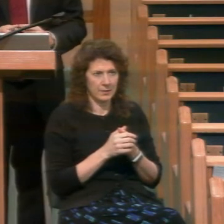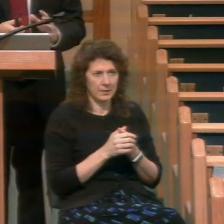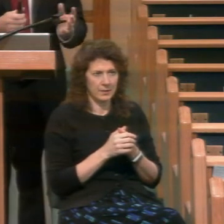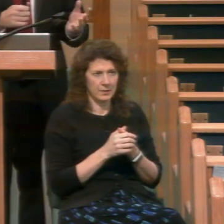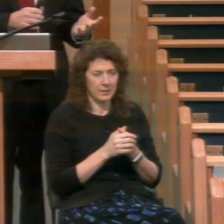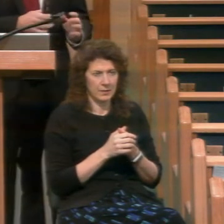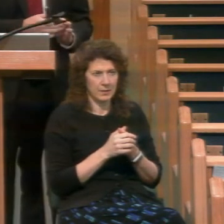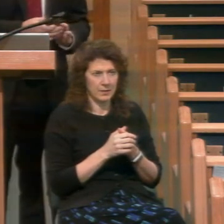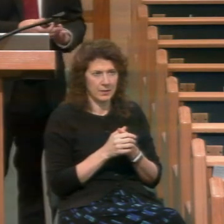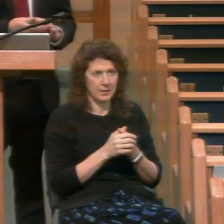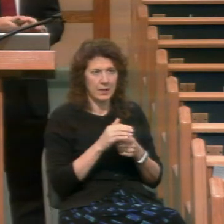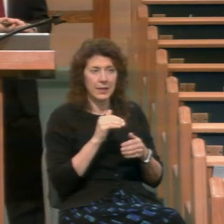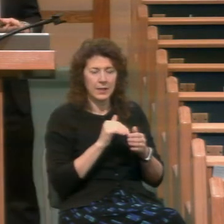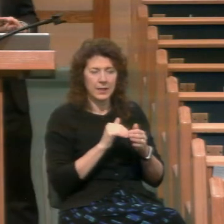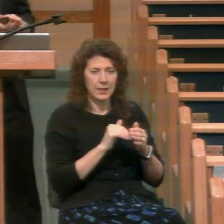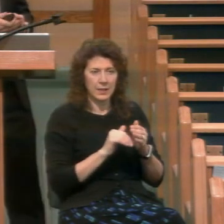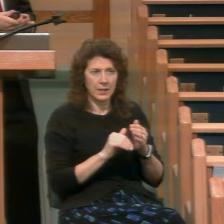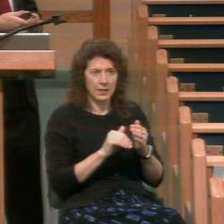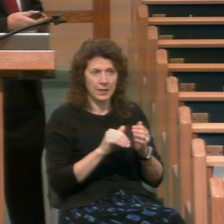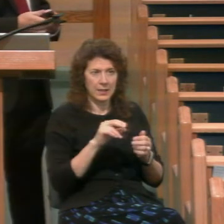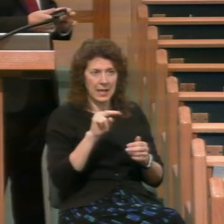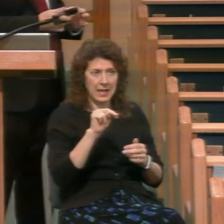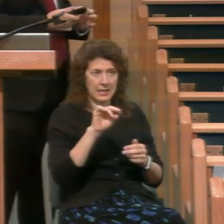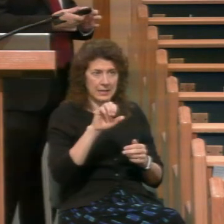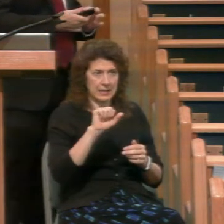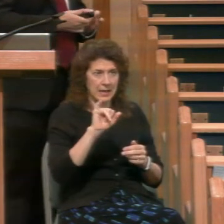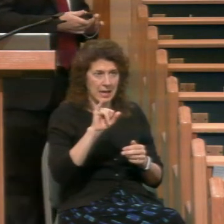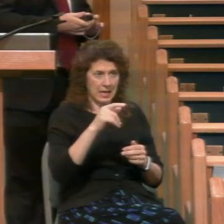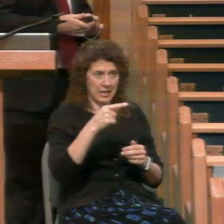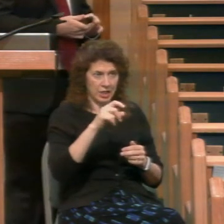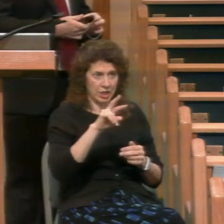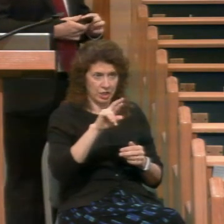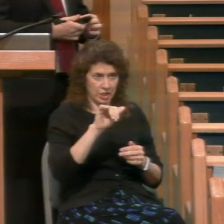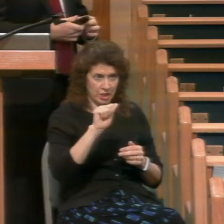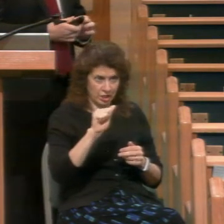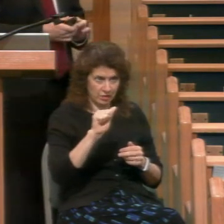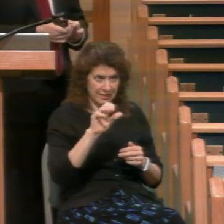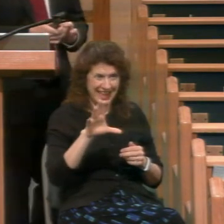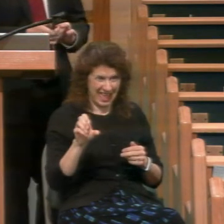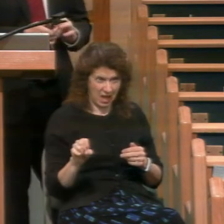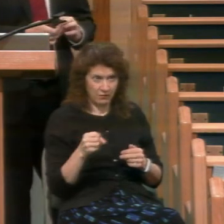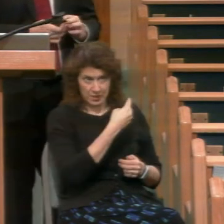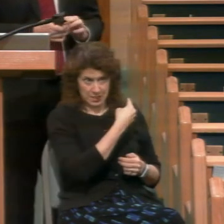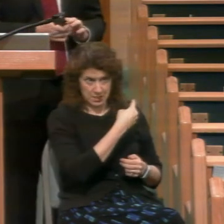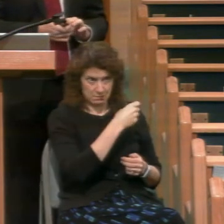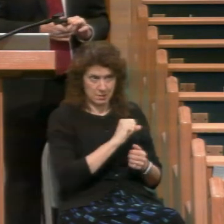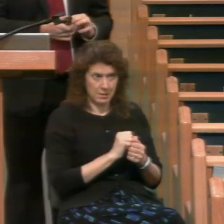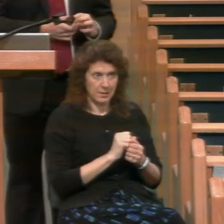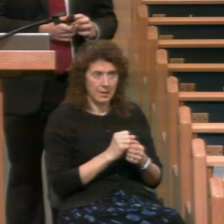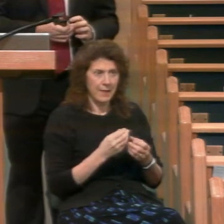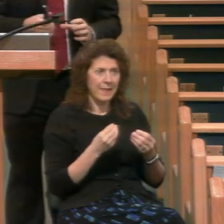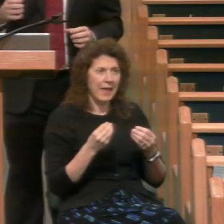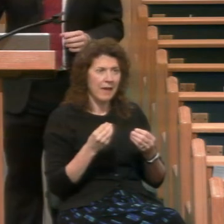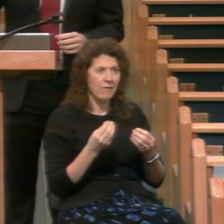but when I was in Nigeria, it's not uncommon in other countries for people to have multiple wives.